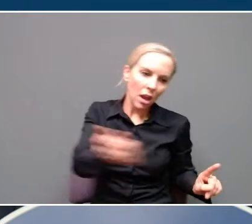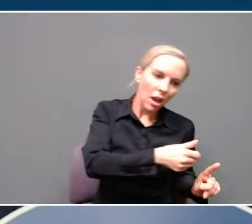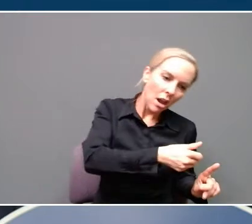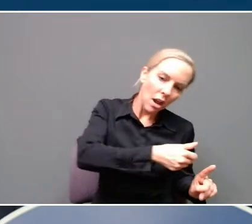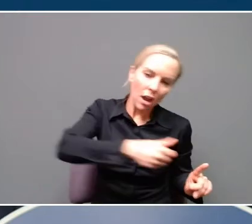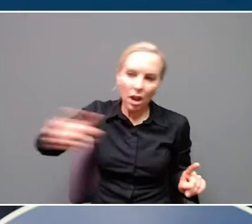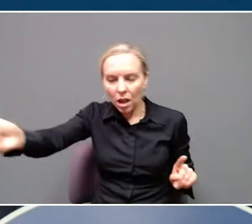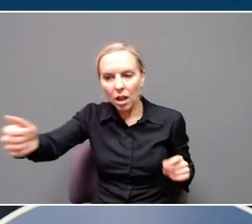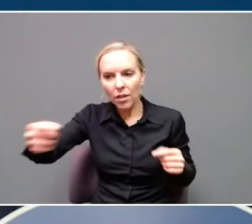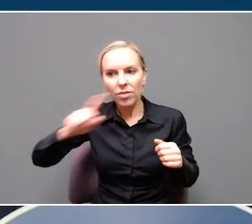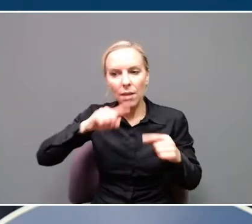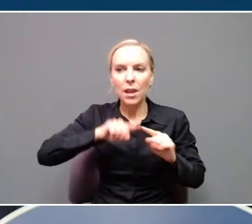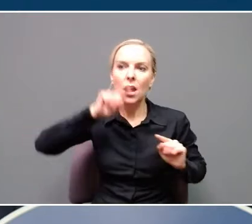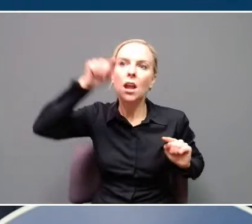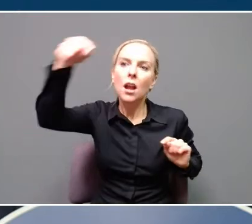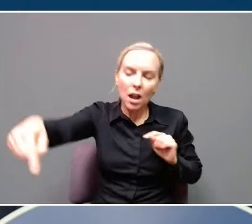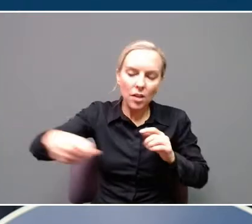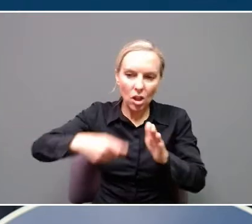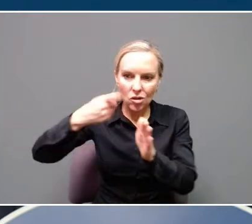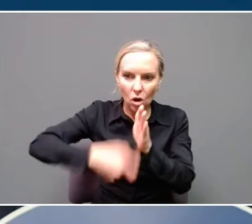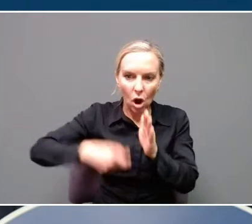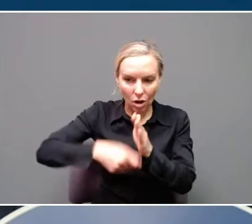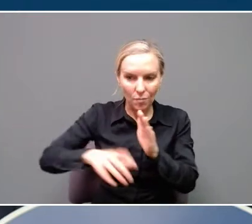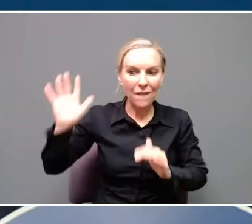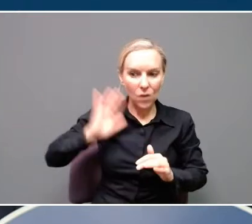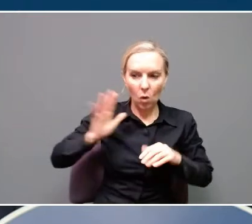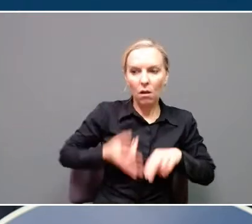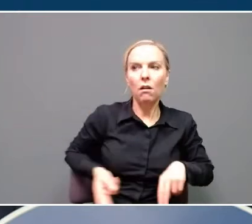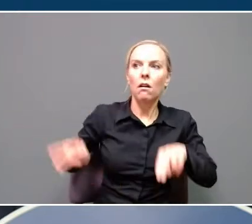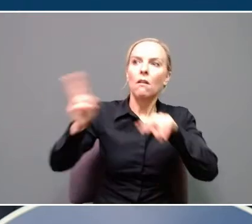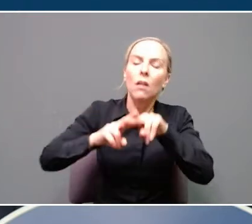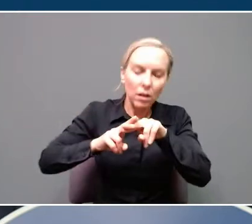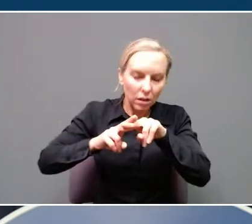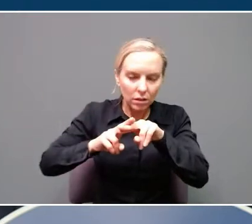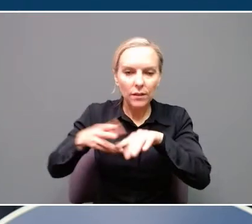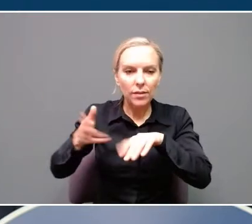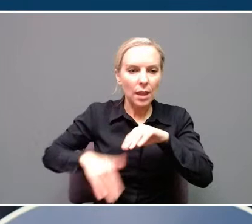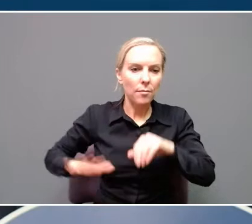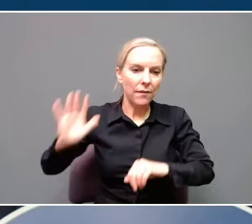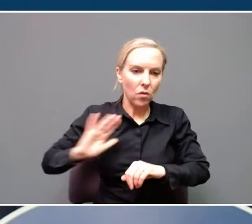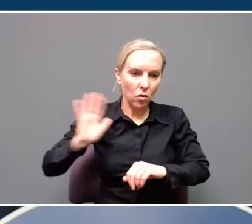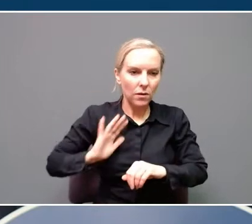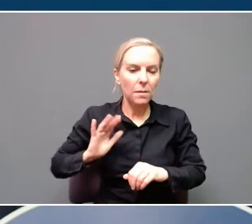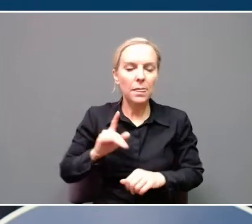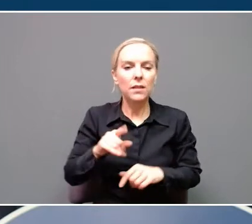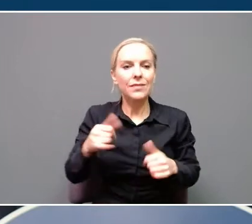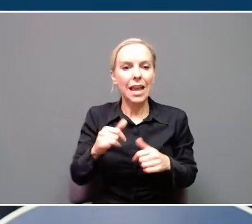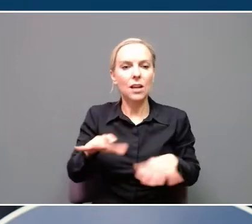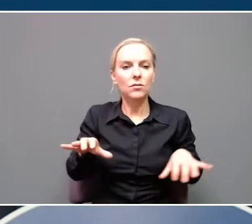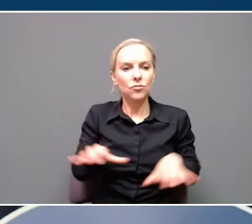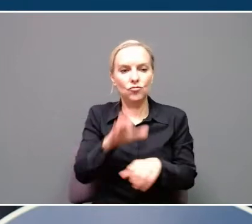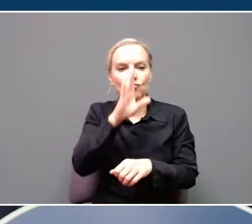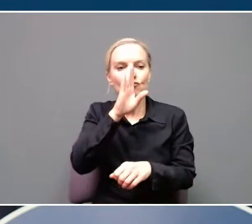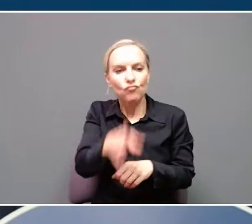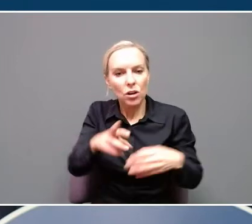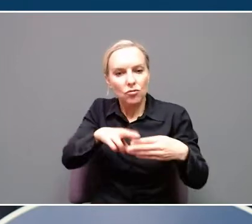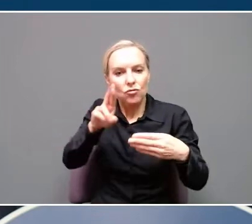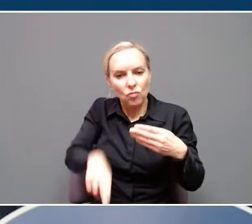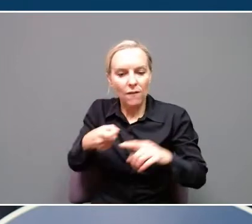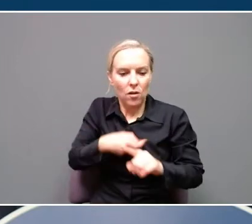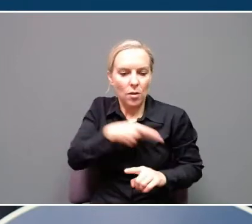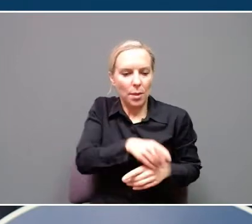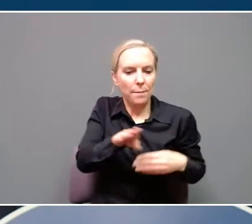extra costs just to do what they were doing before are significant and are a direct result of that business being